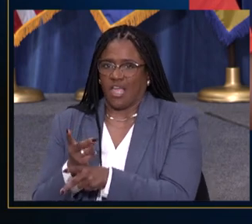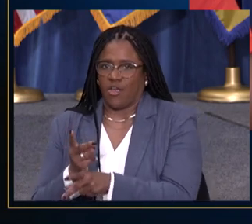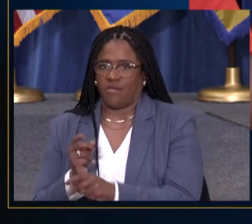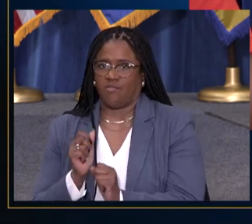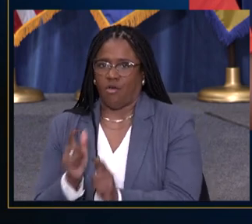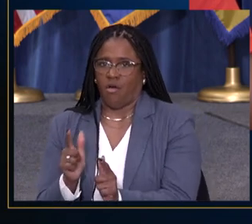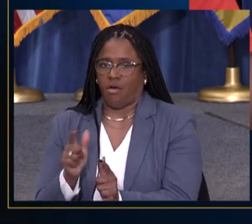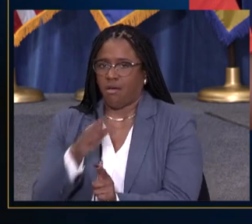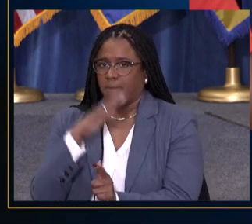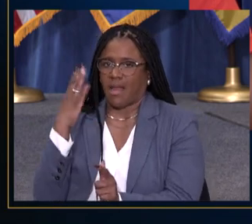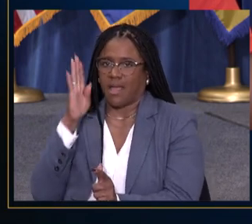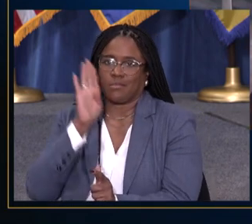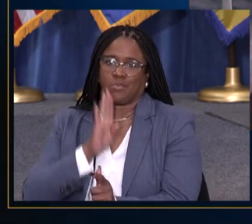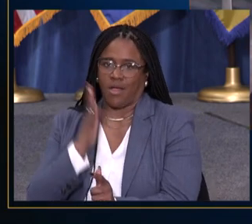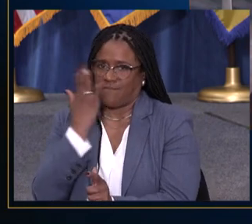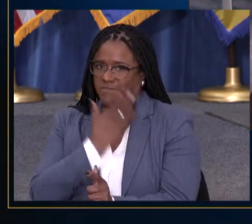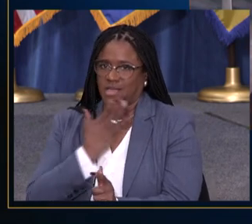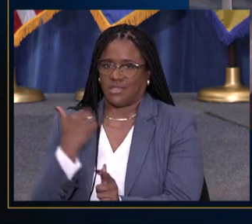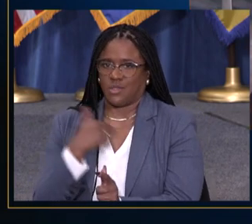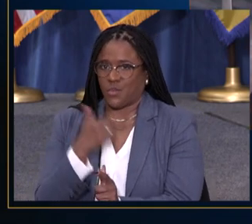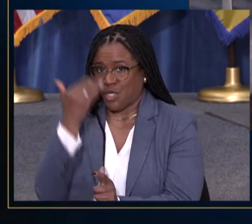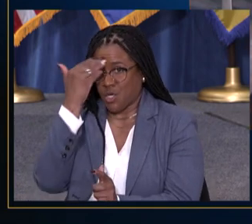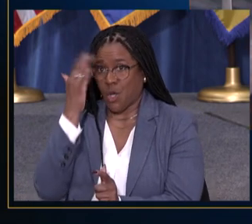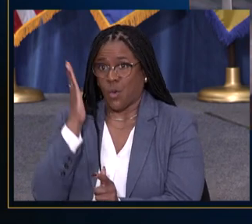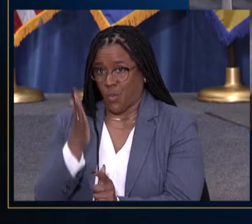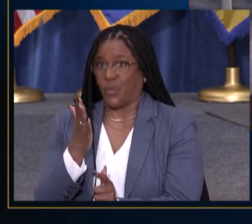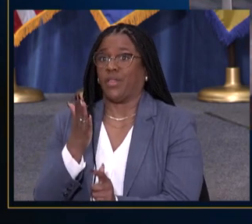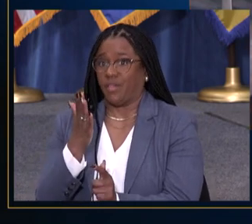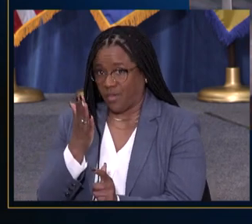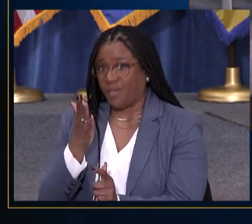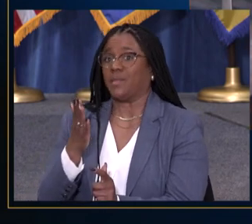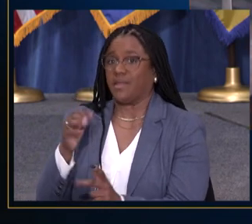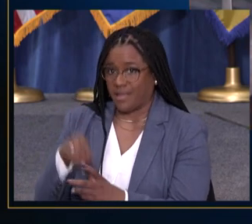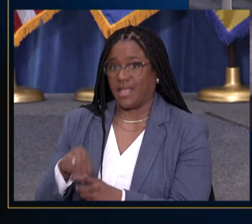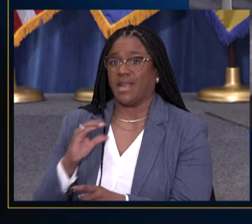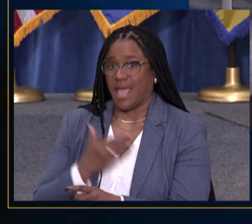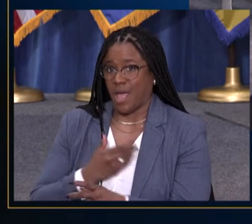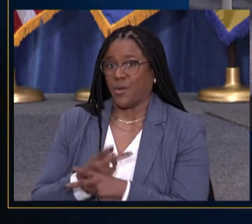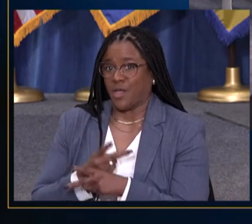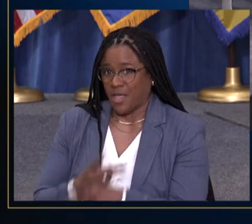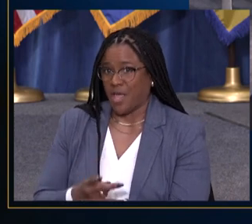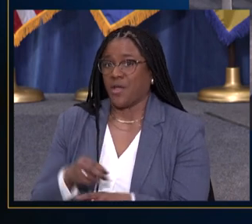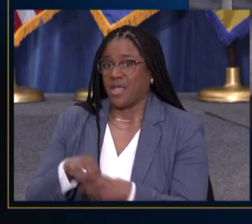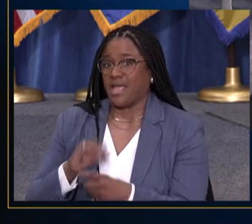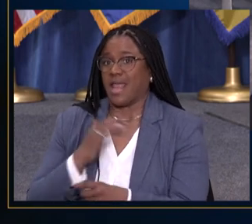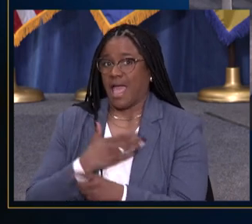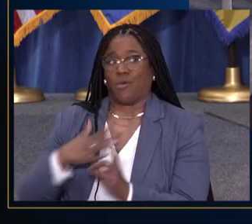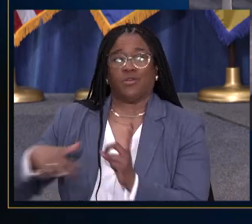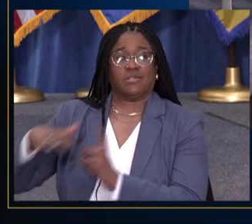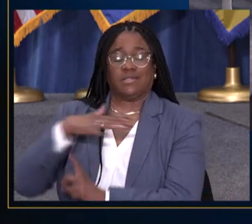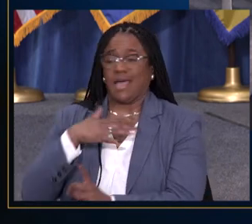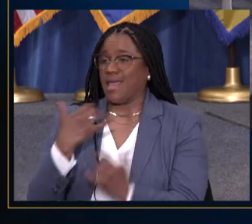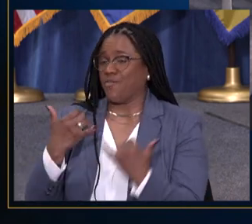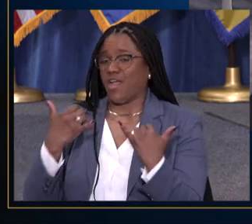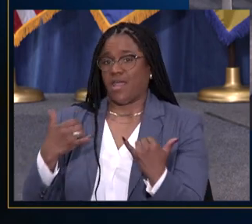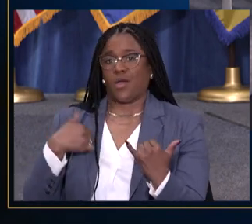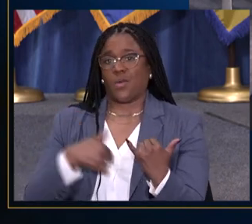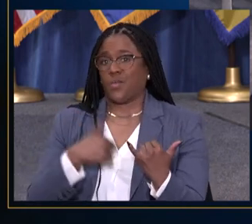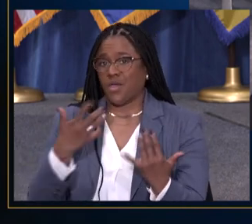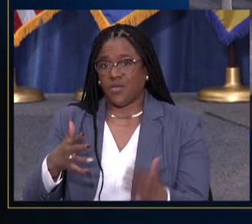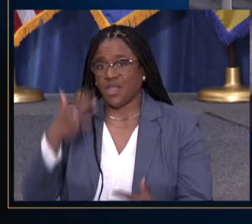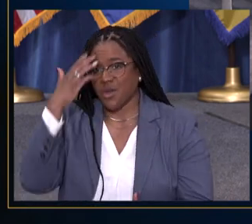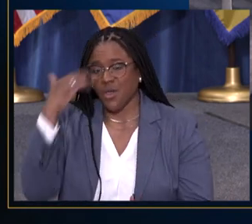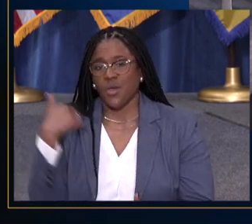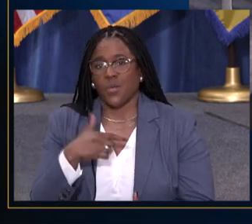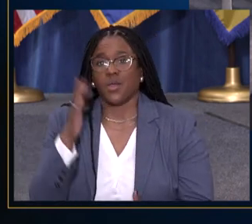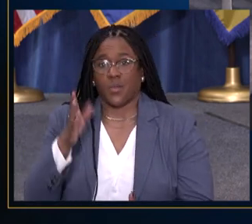the Black and brown faces that we know are coming, that will be in our, that are in our society now, and we know we are going